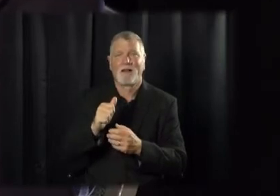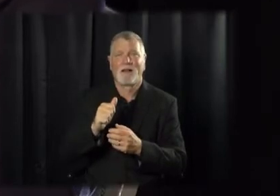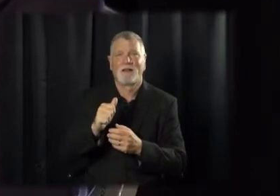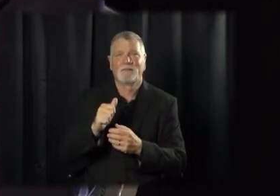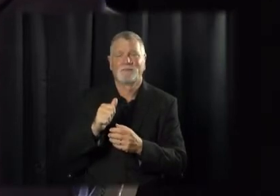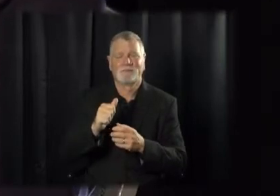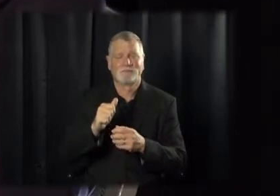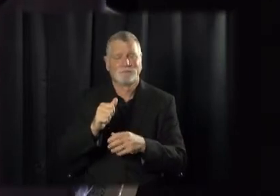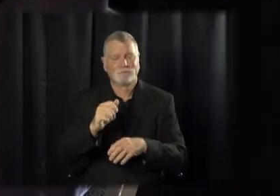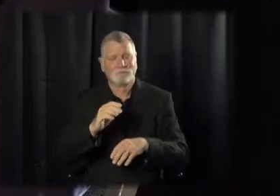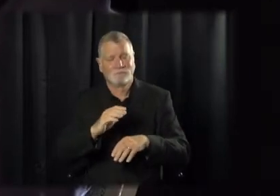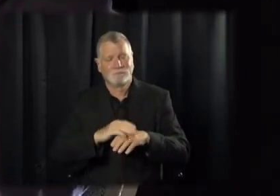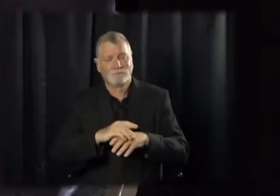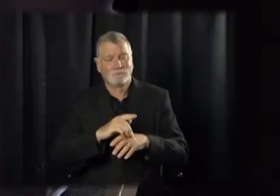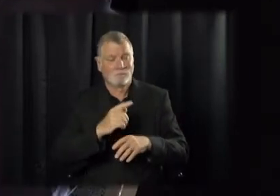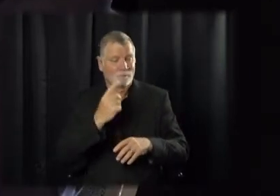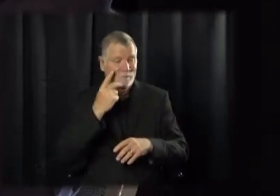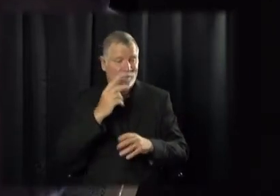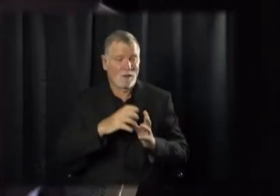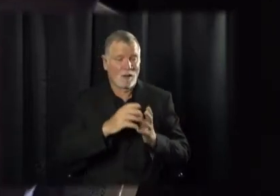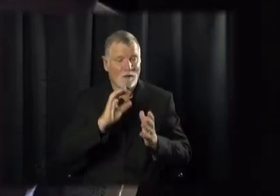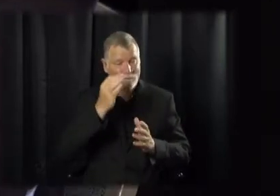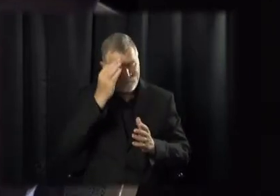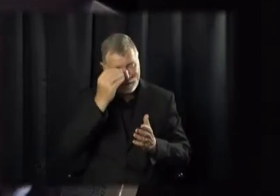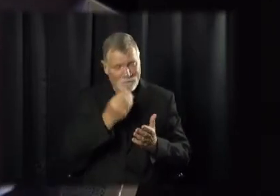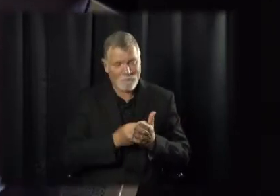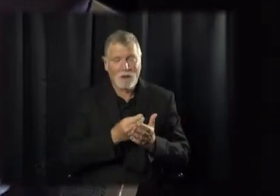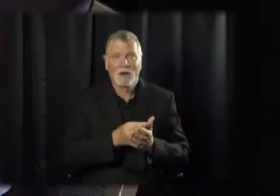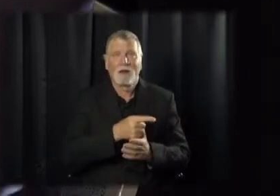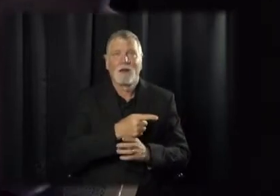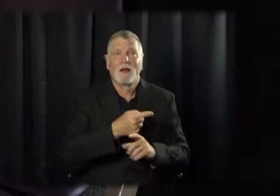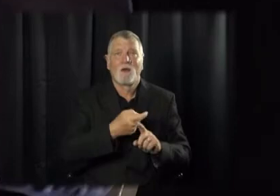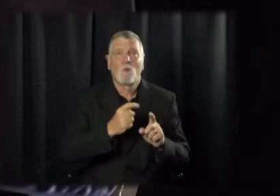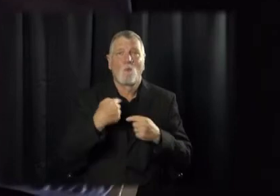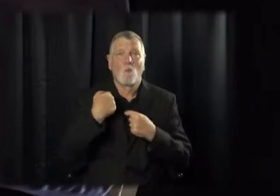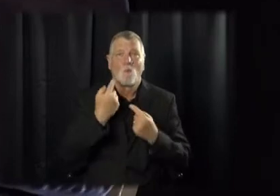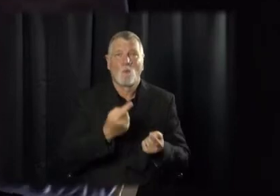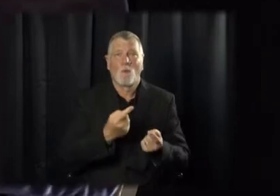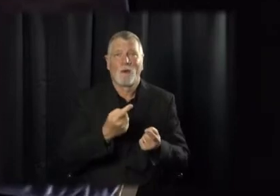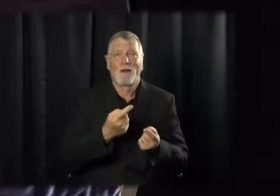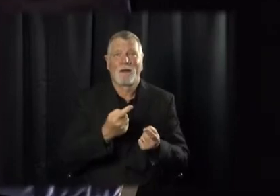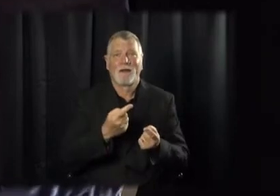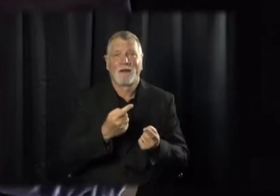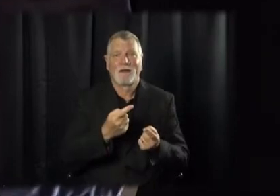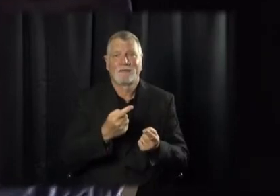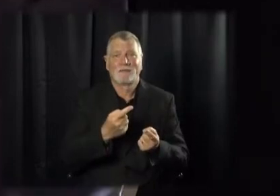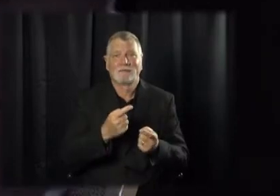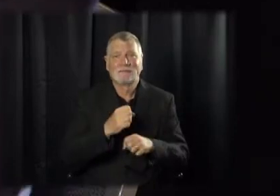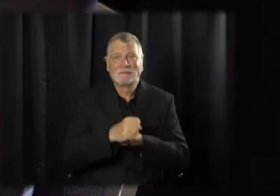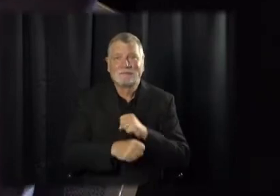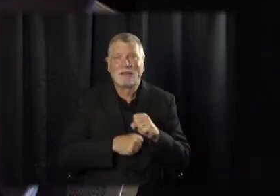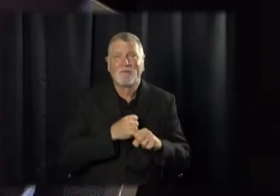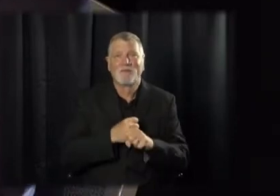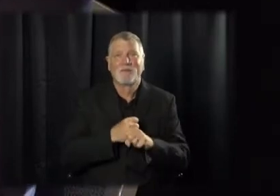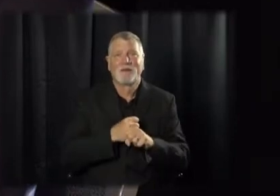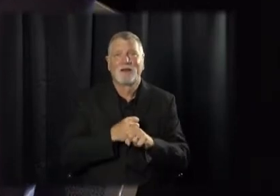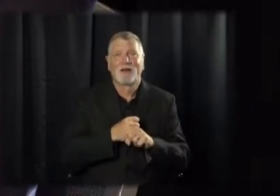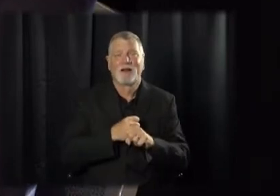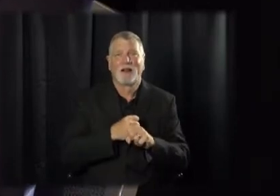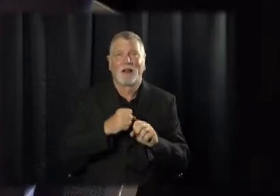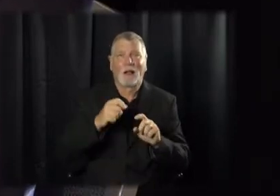the University of Puerto Rico getting a lot of federal funding while it's suffering